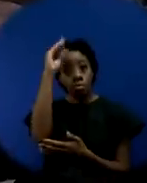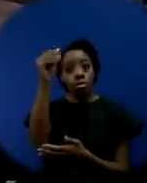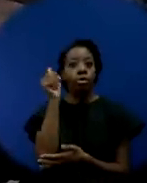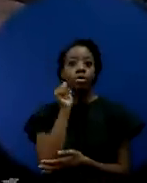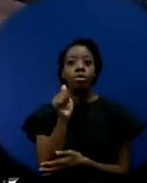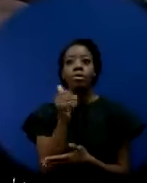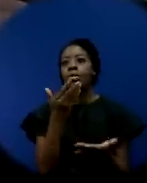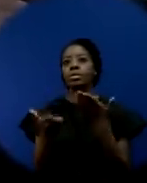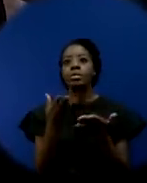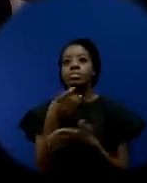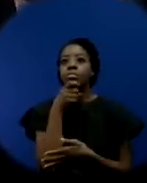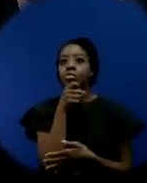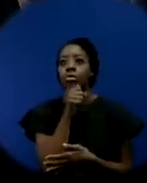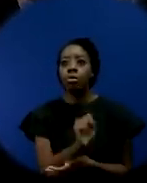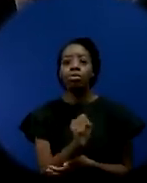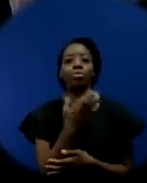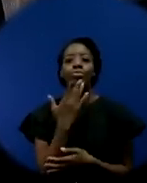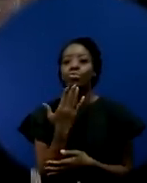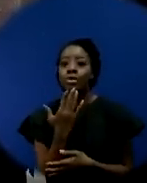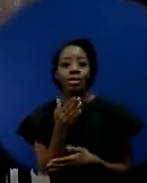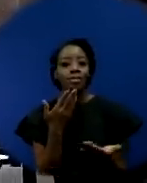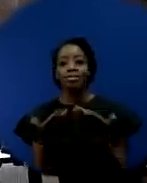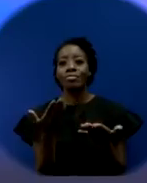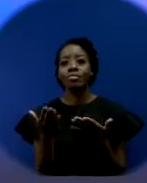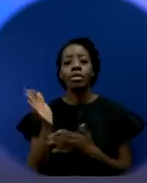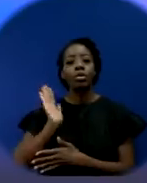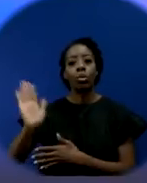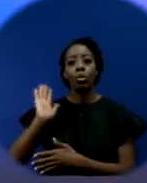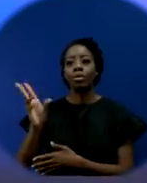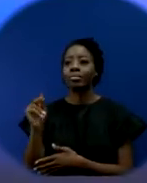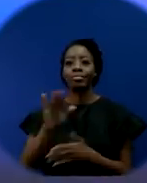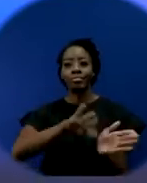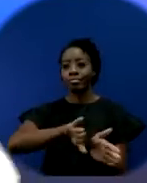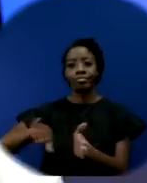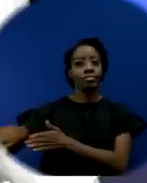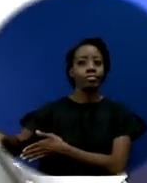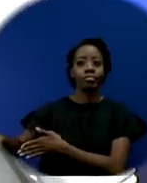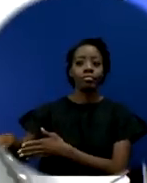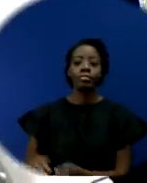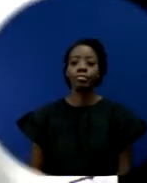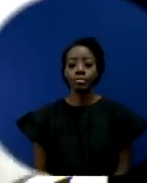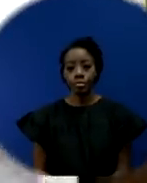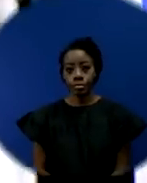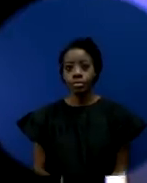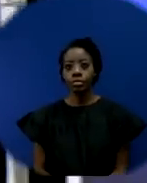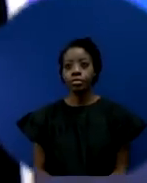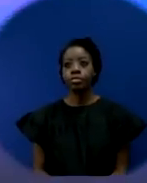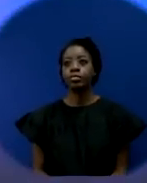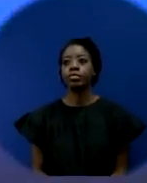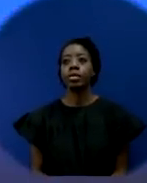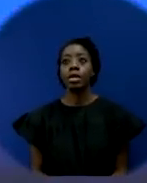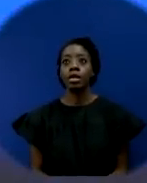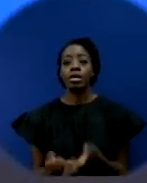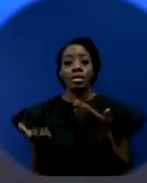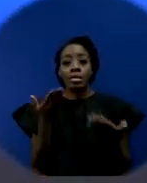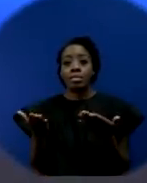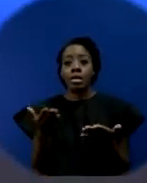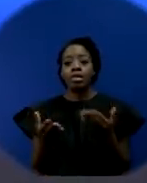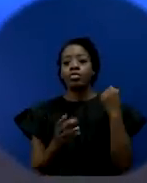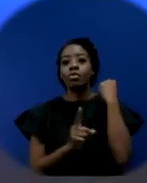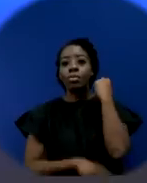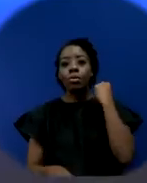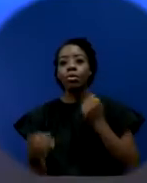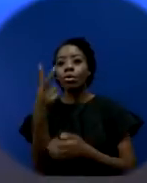your age or stage, doesn't matter your ethnicity, doesn't matter your background, doesn't matter where you came from. Come on, doesn't matter if you're crippled, poor,